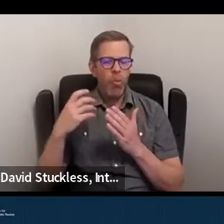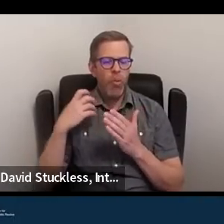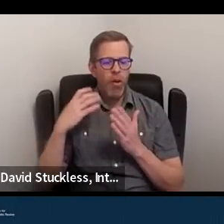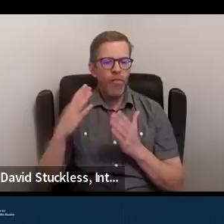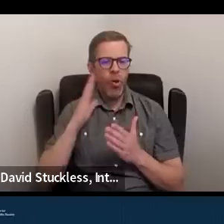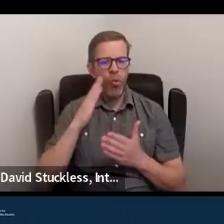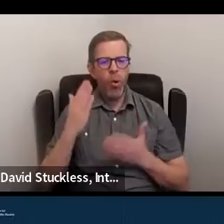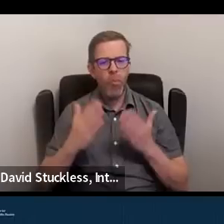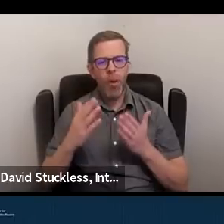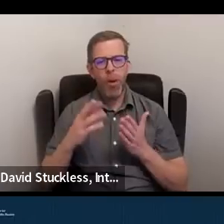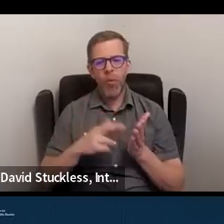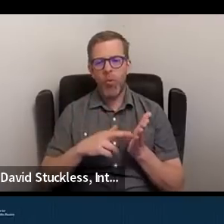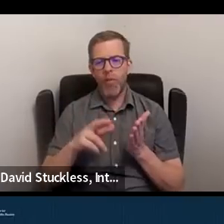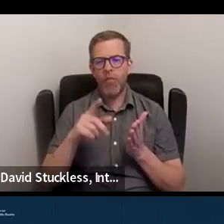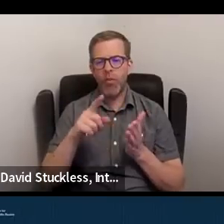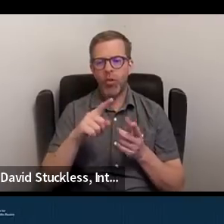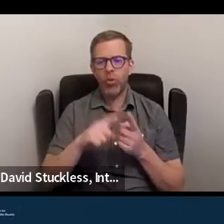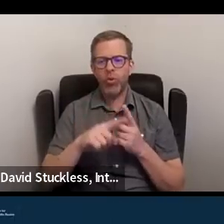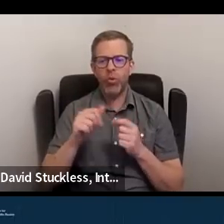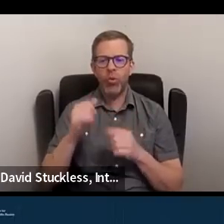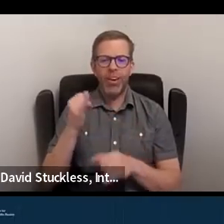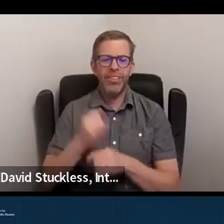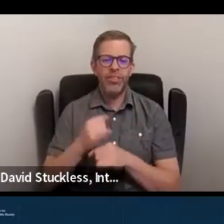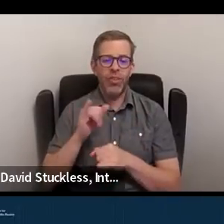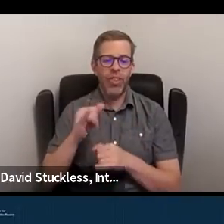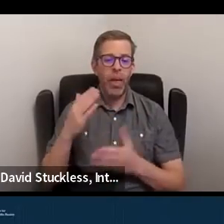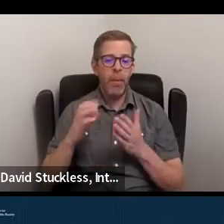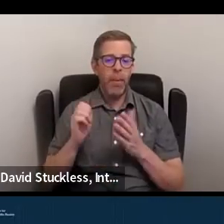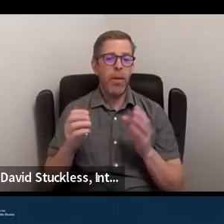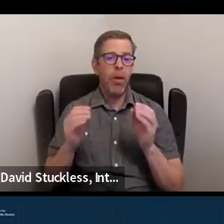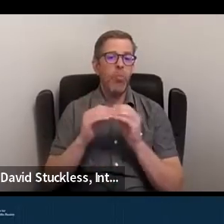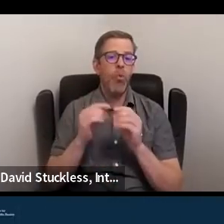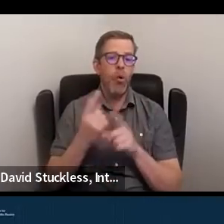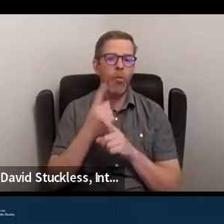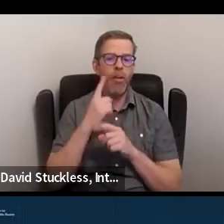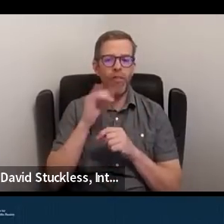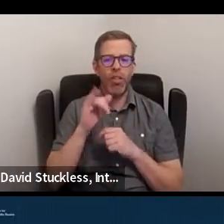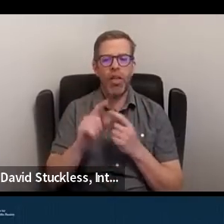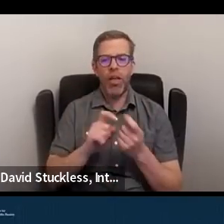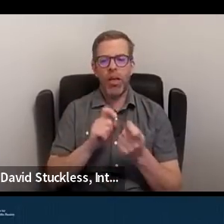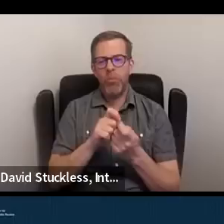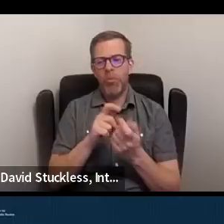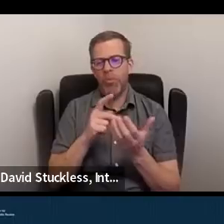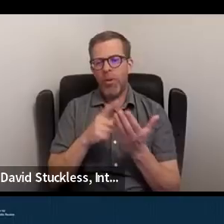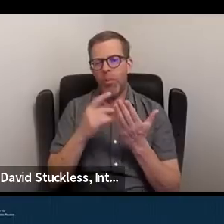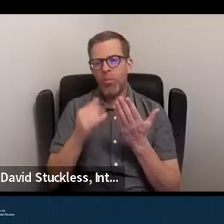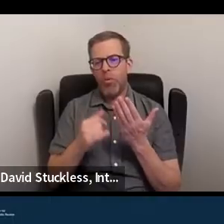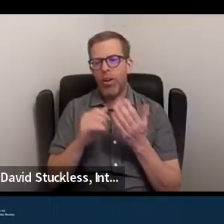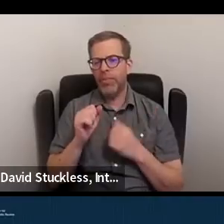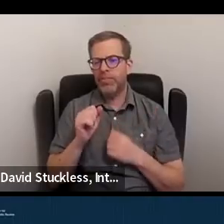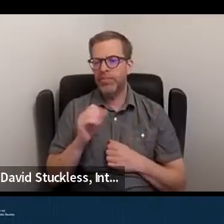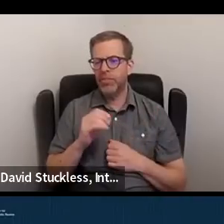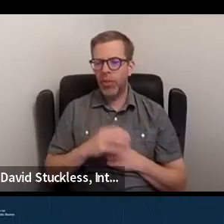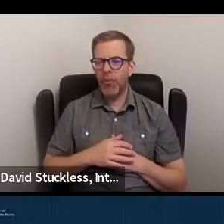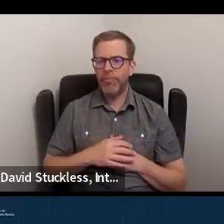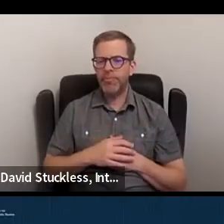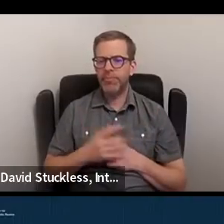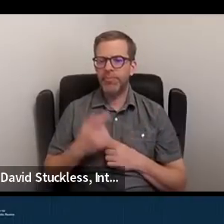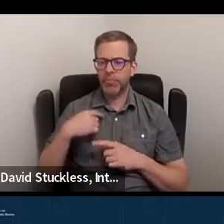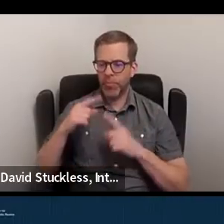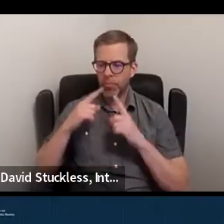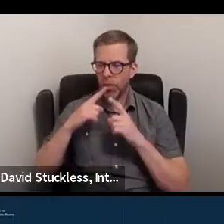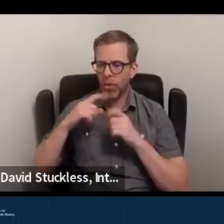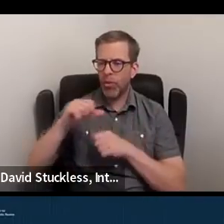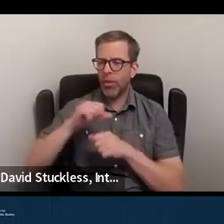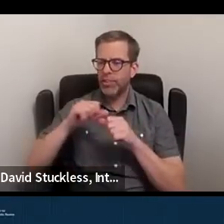to refer you to an institute that might be more appropriate for that particular project. So, we talk to each other at NIH from